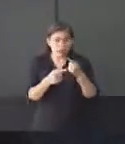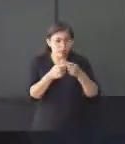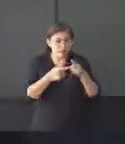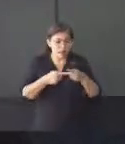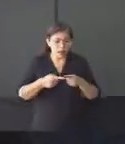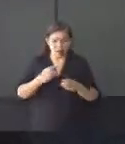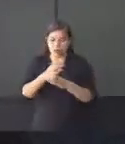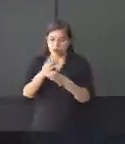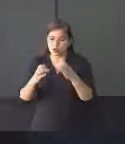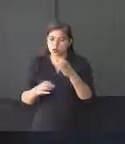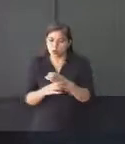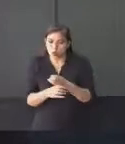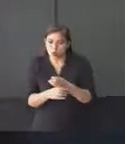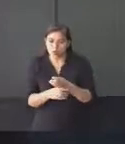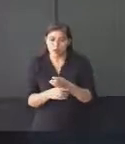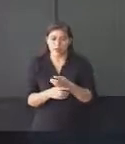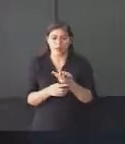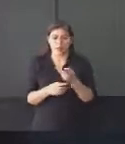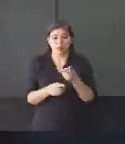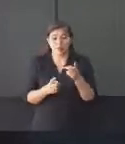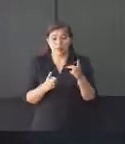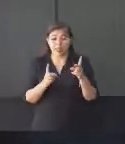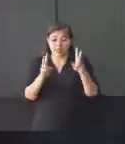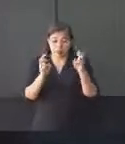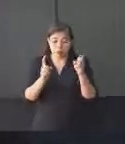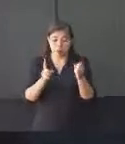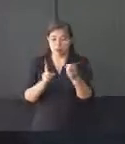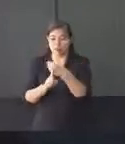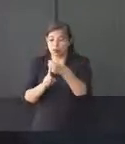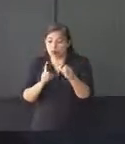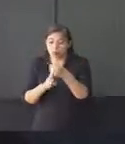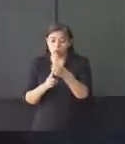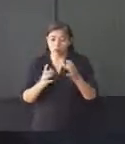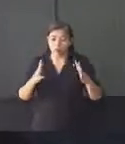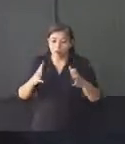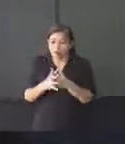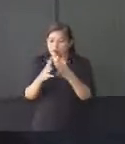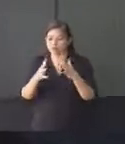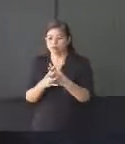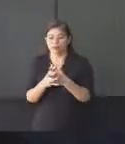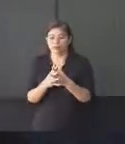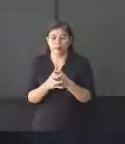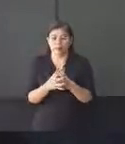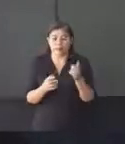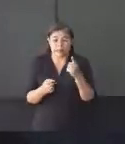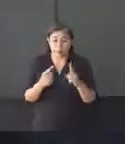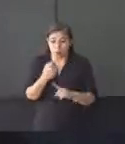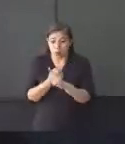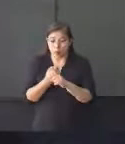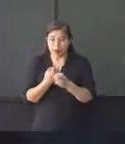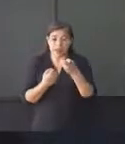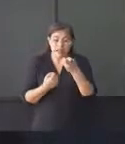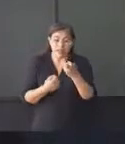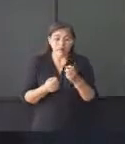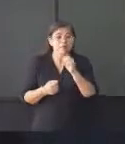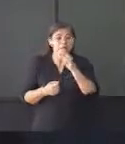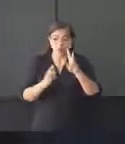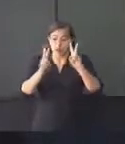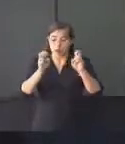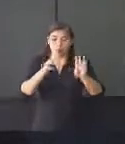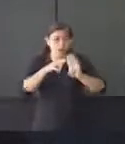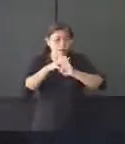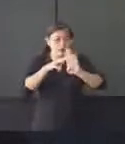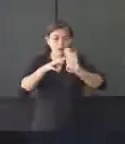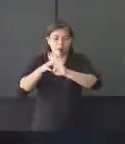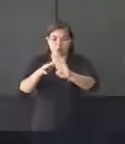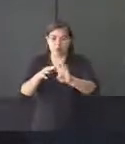global observatory of different dramas, of different situations of violence, war, and conflicts, also including the phenomenon